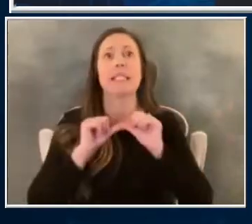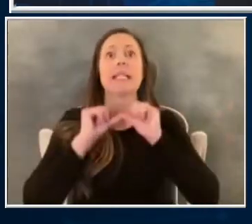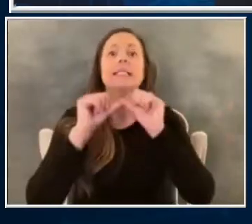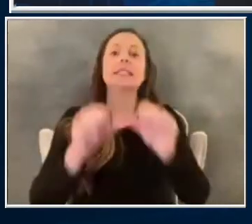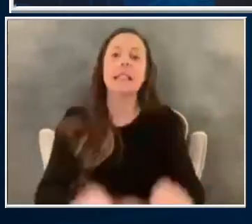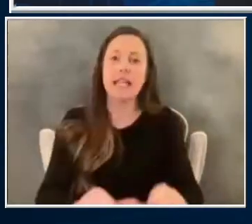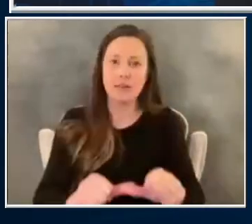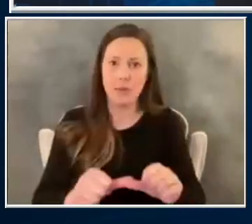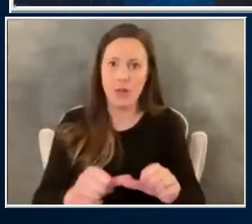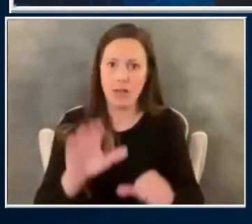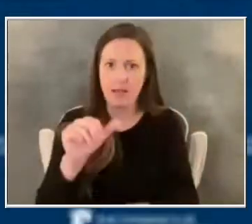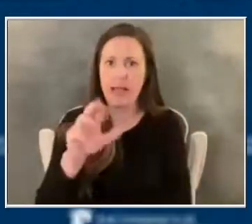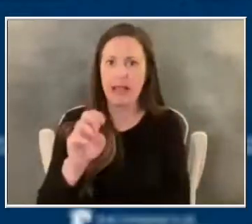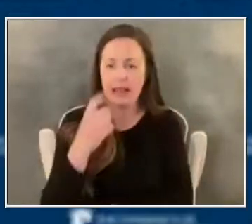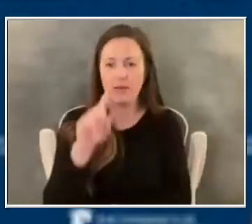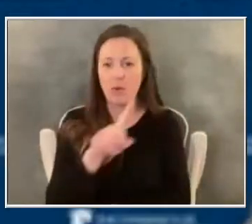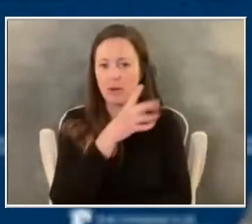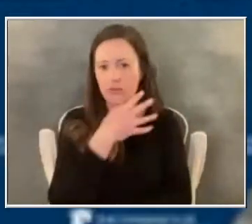areas?